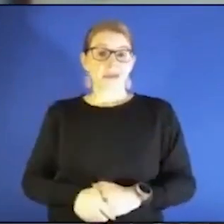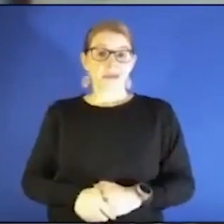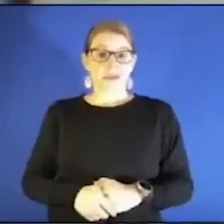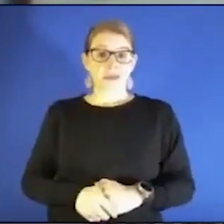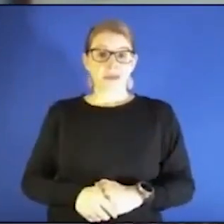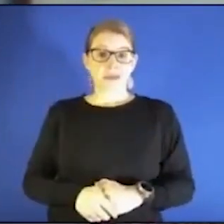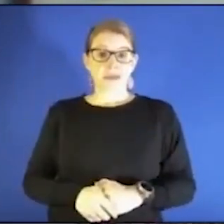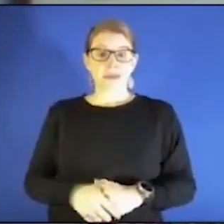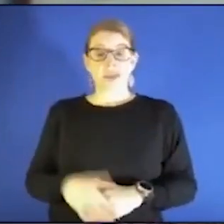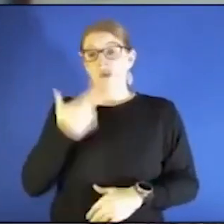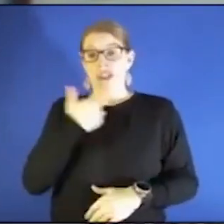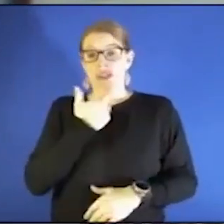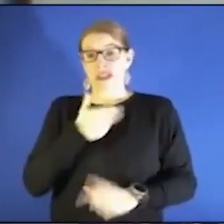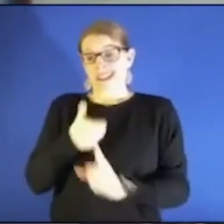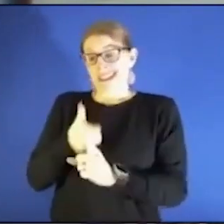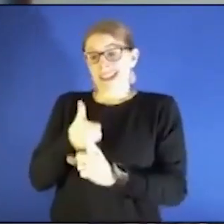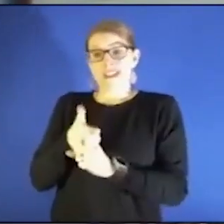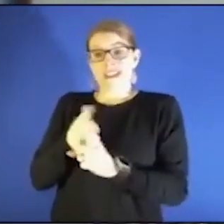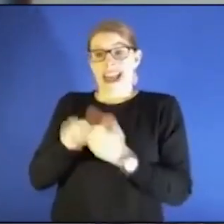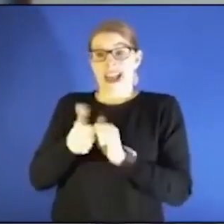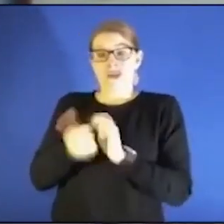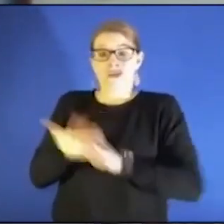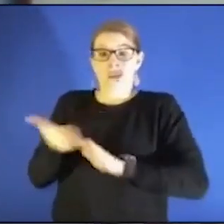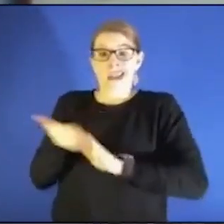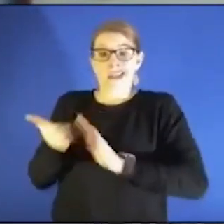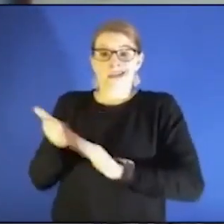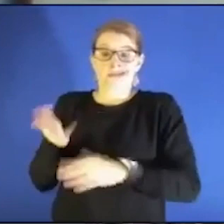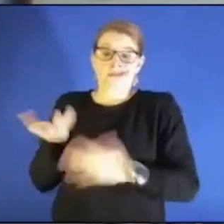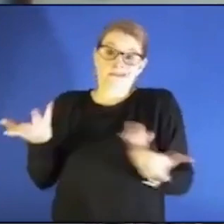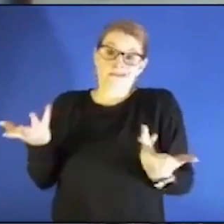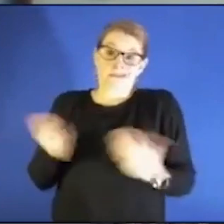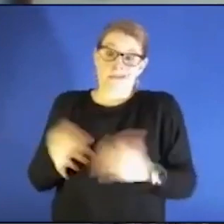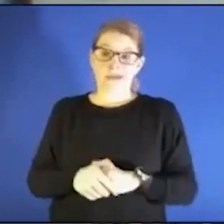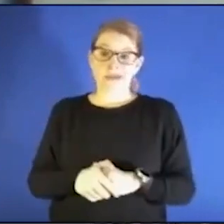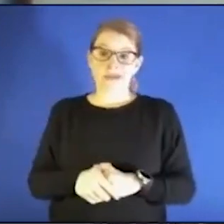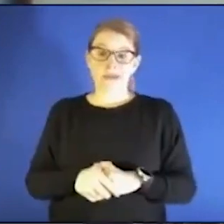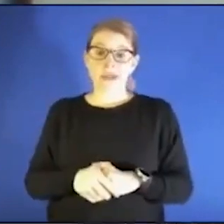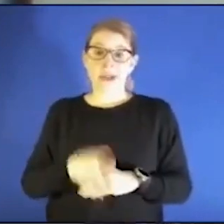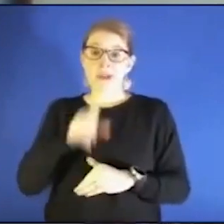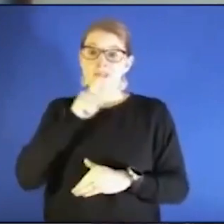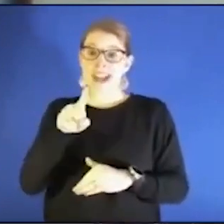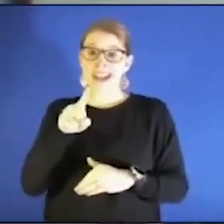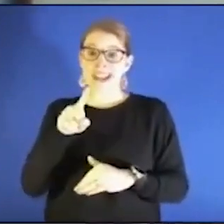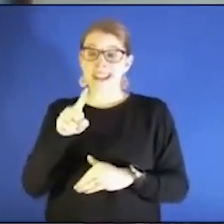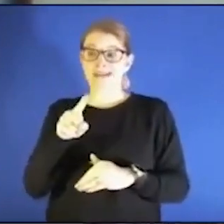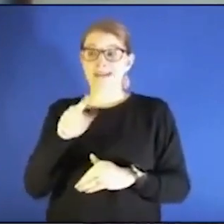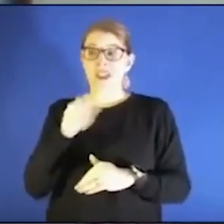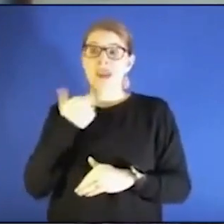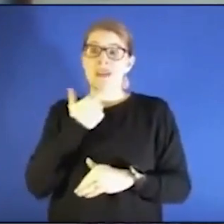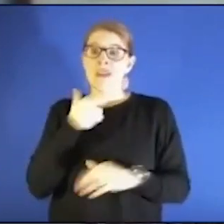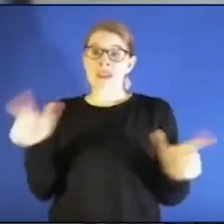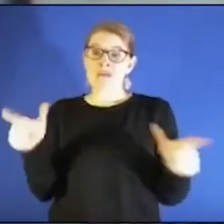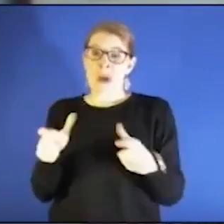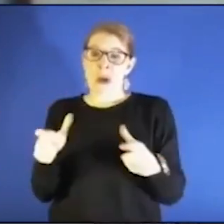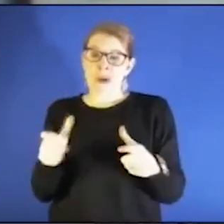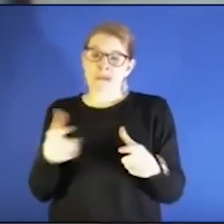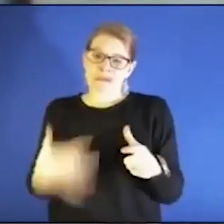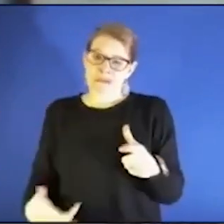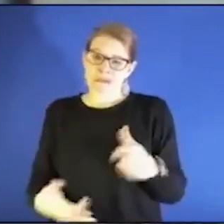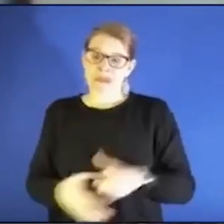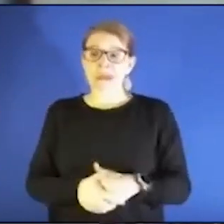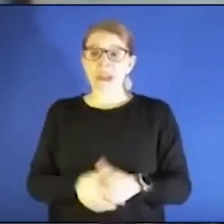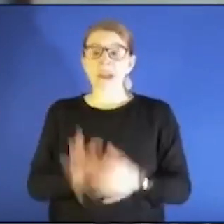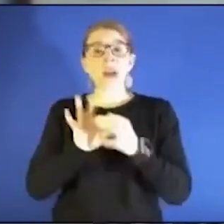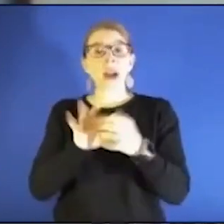of restaurants, and you have a lot of people, in a fairly tight space. As it relates to Restaurant Week, a